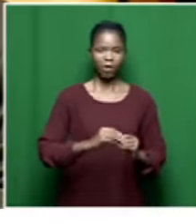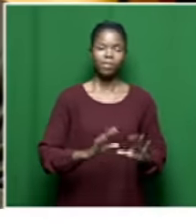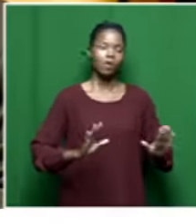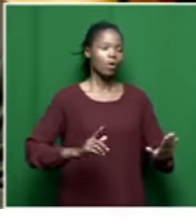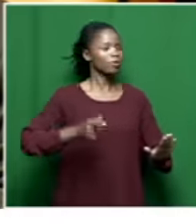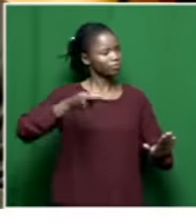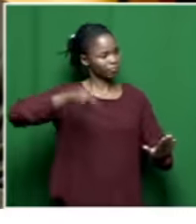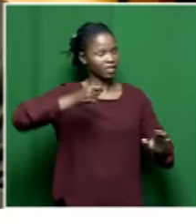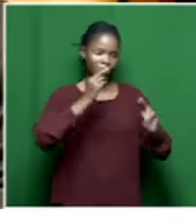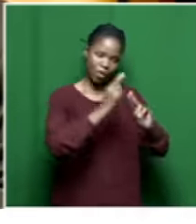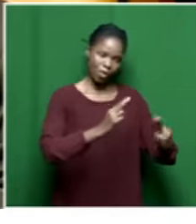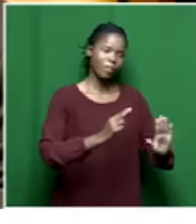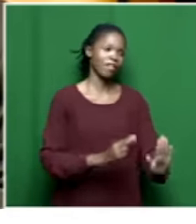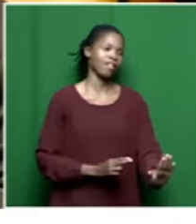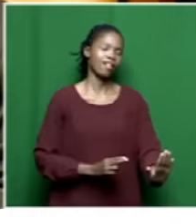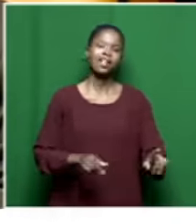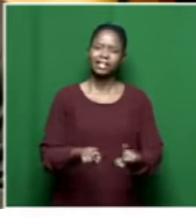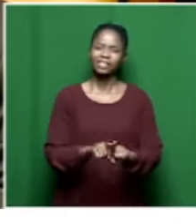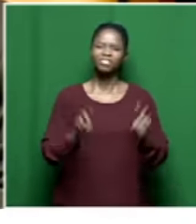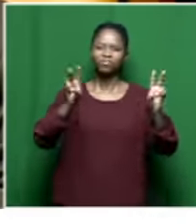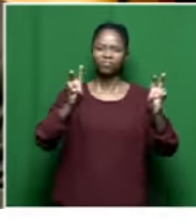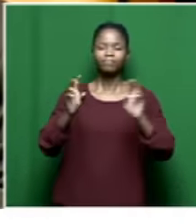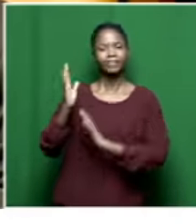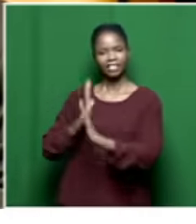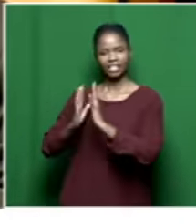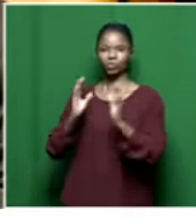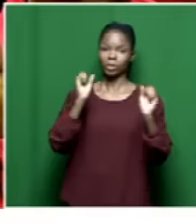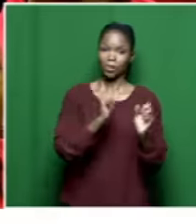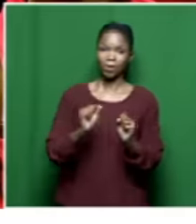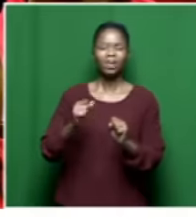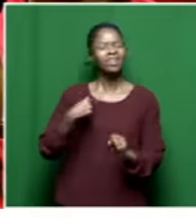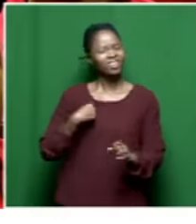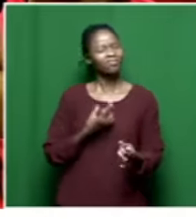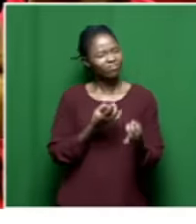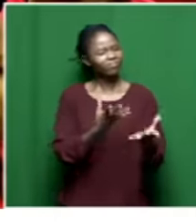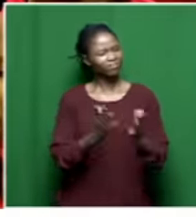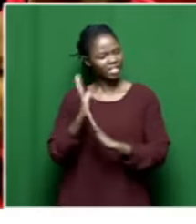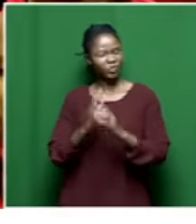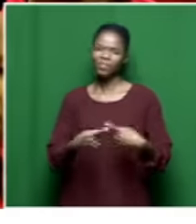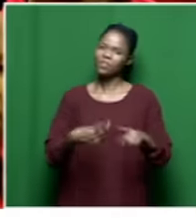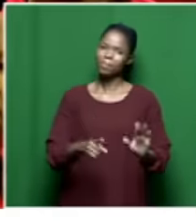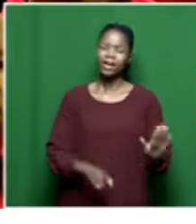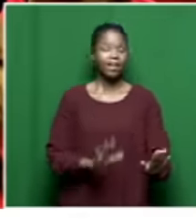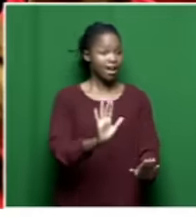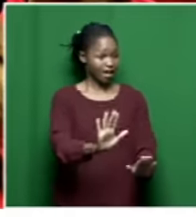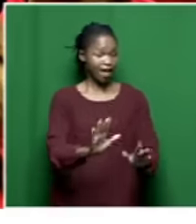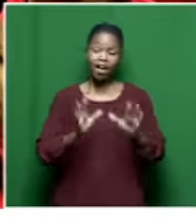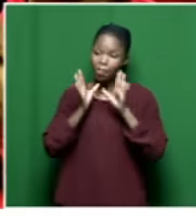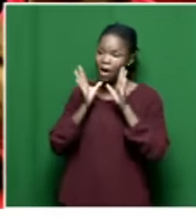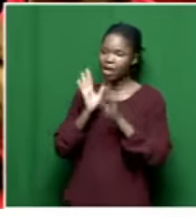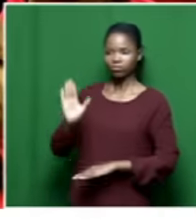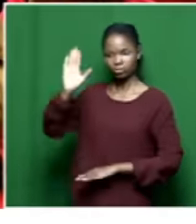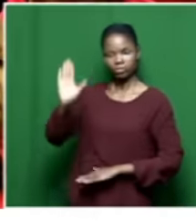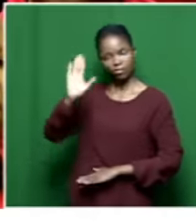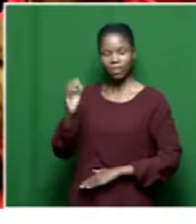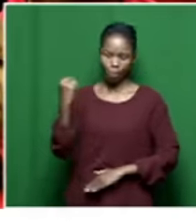Honorable Speaker, you are talking about history. Is what I'm telling you is not history. Honorable Malema, I did not